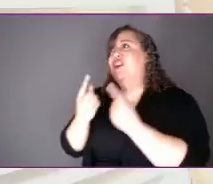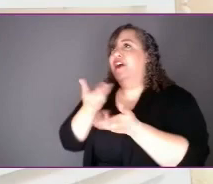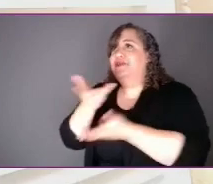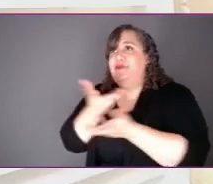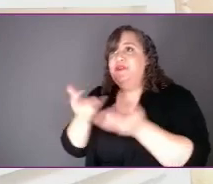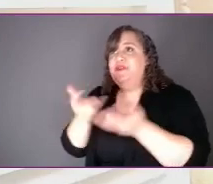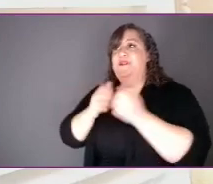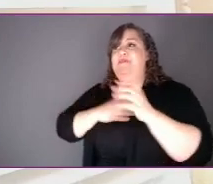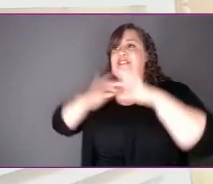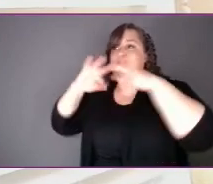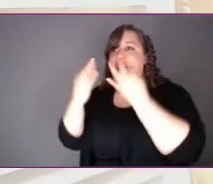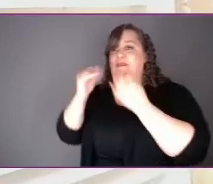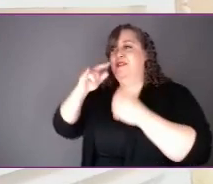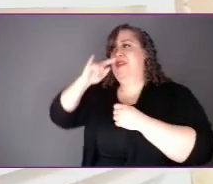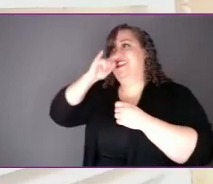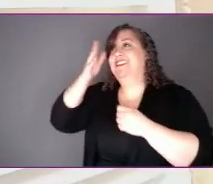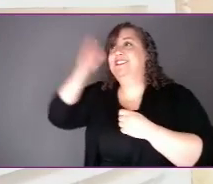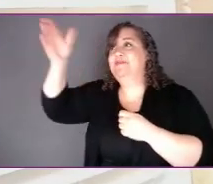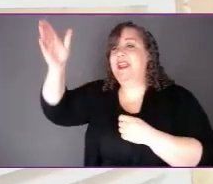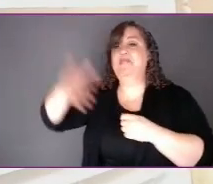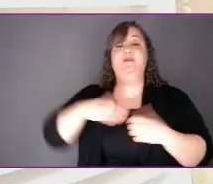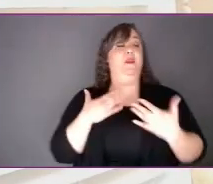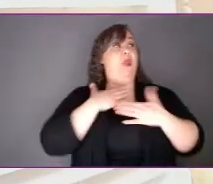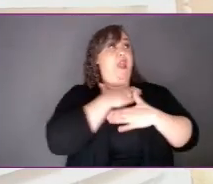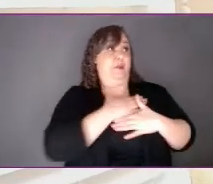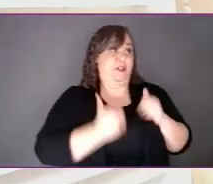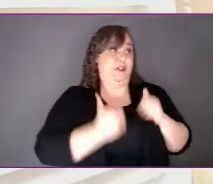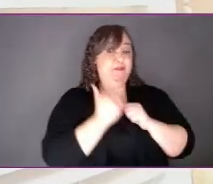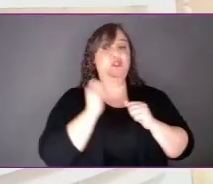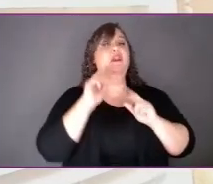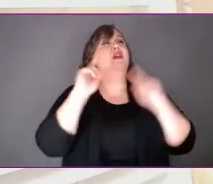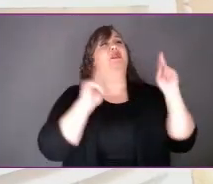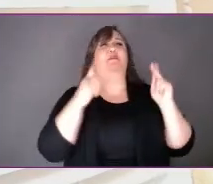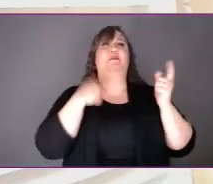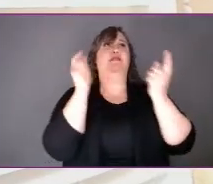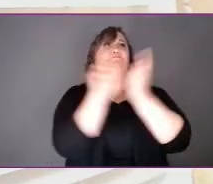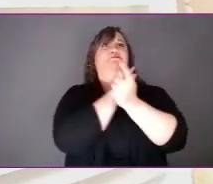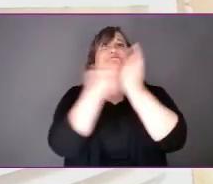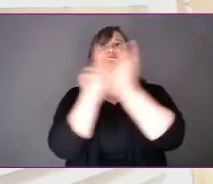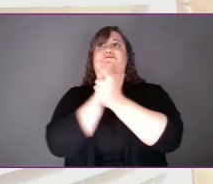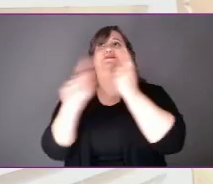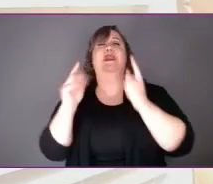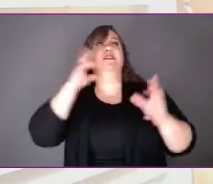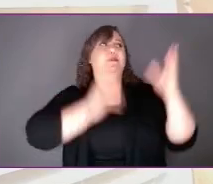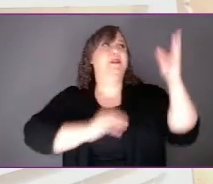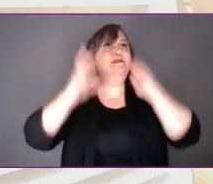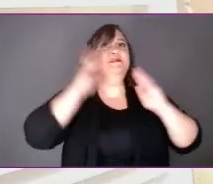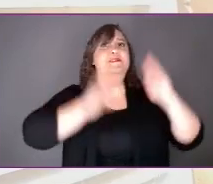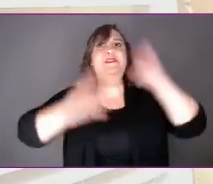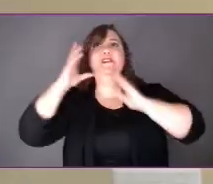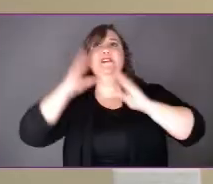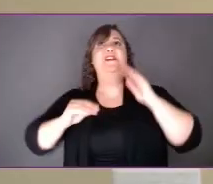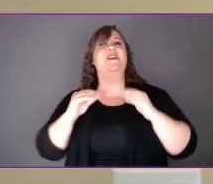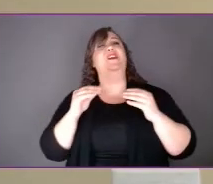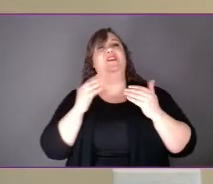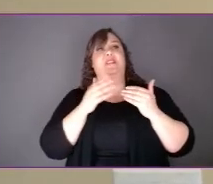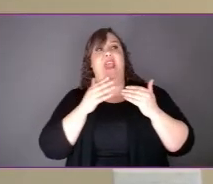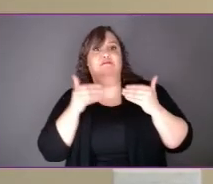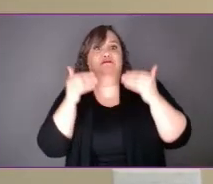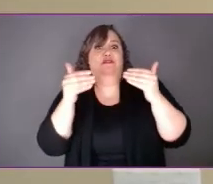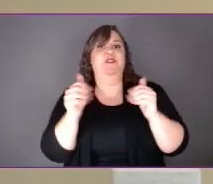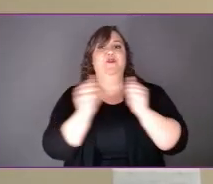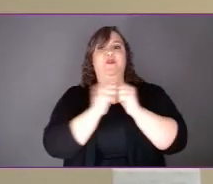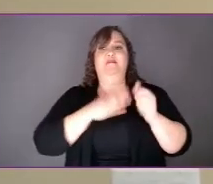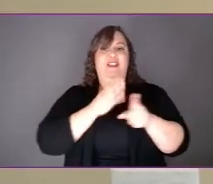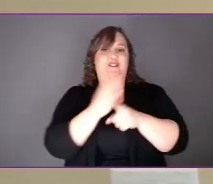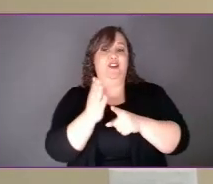day. What I appreciated most was all the people I got to meet and the experiences I got to have moving forward in my career. My internship